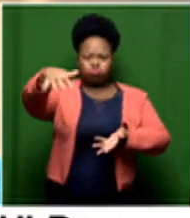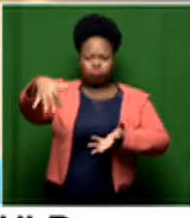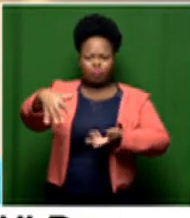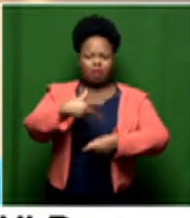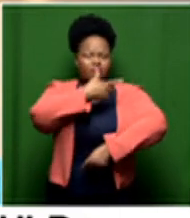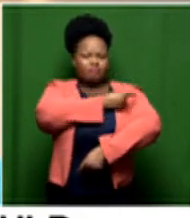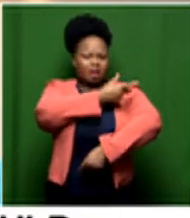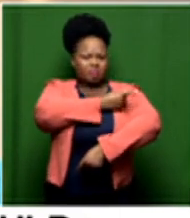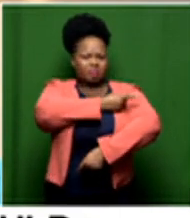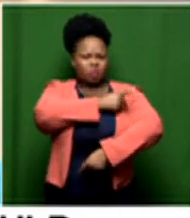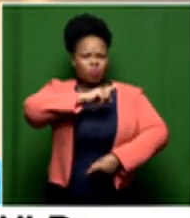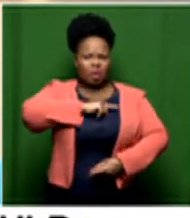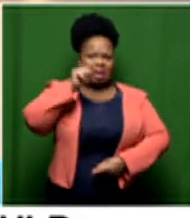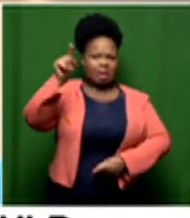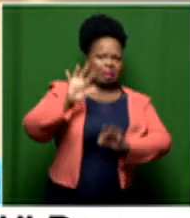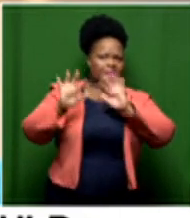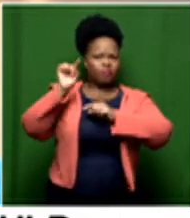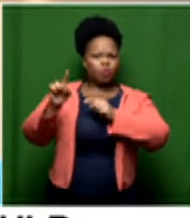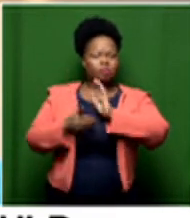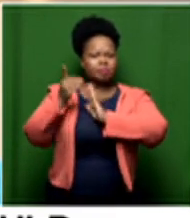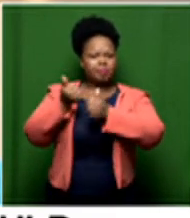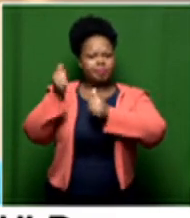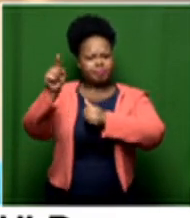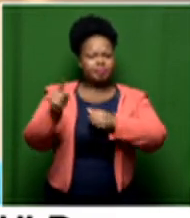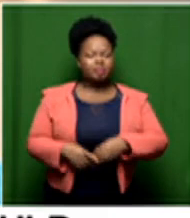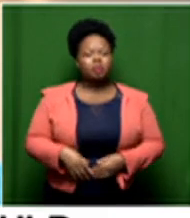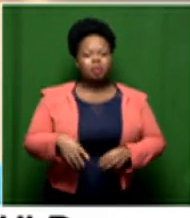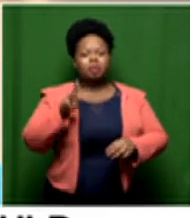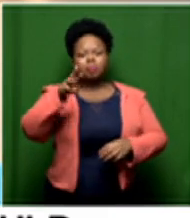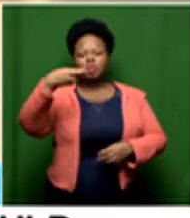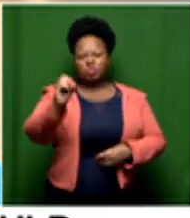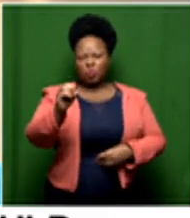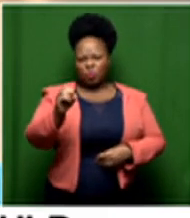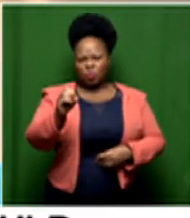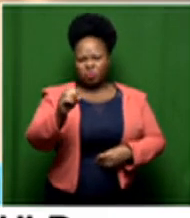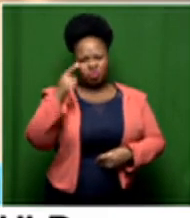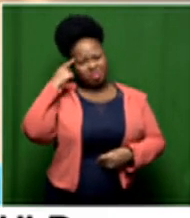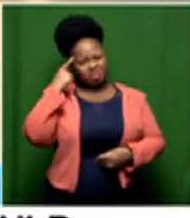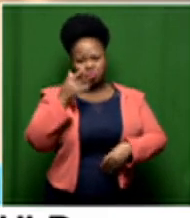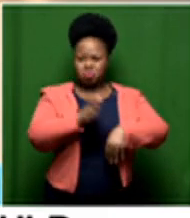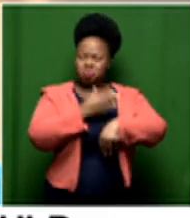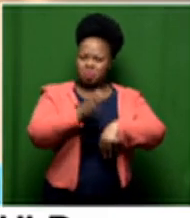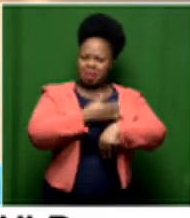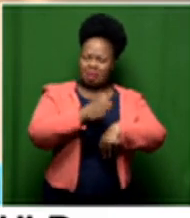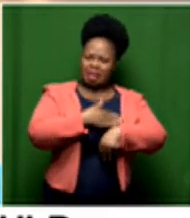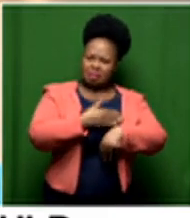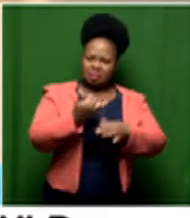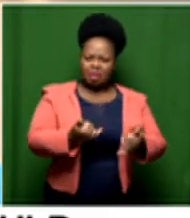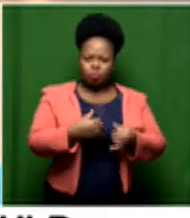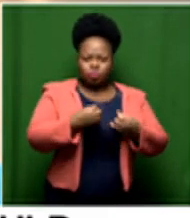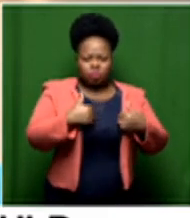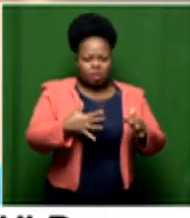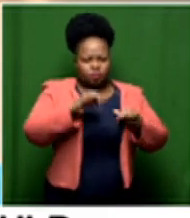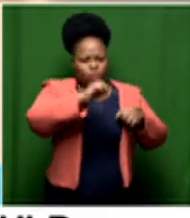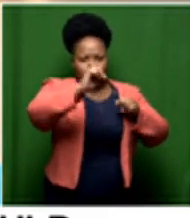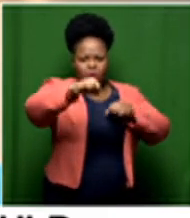of developing countries. Now, where COVAX and the World Health Organization were they simply too late in starting to make deals,